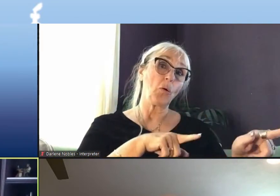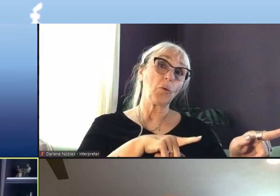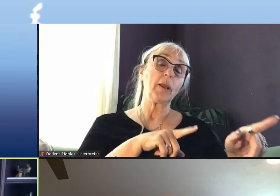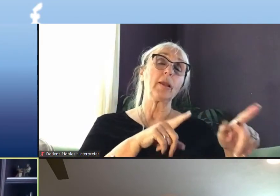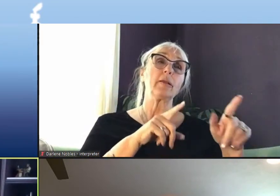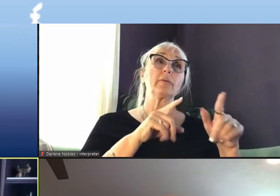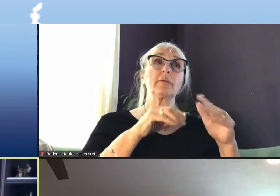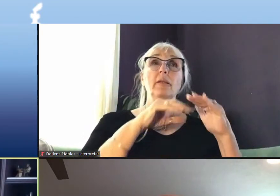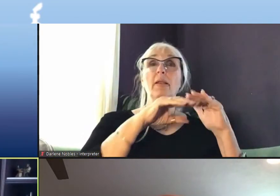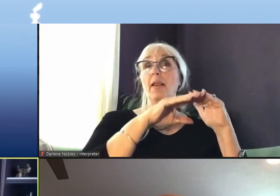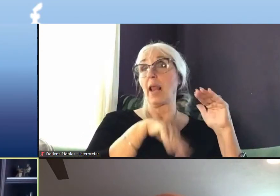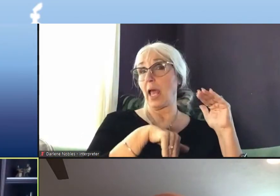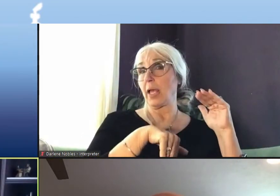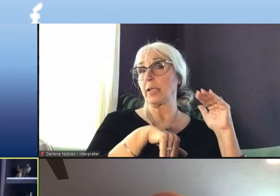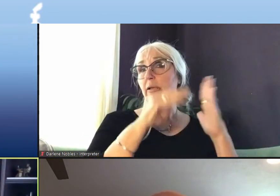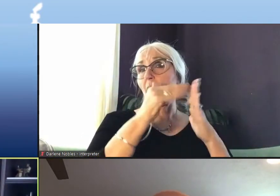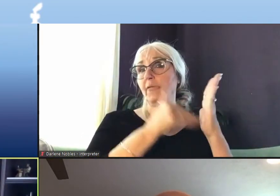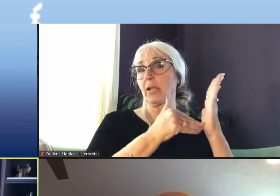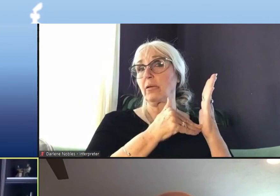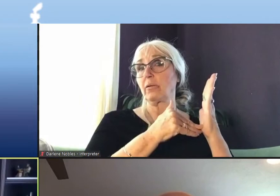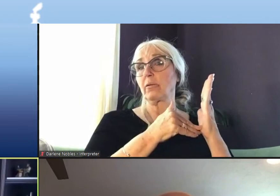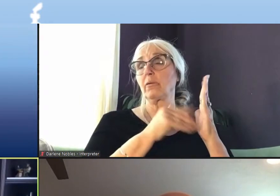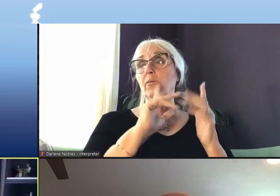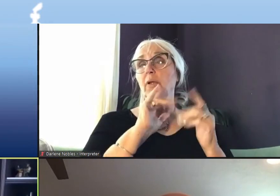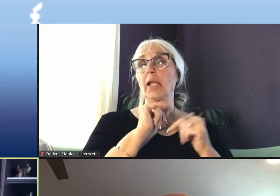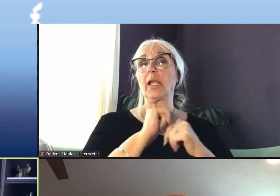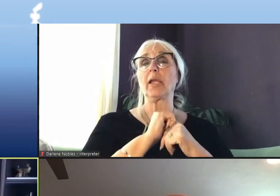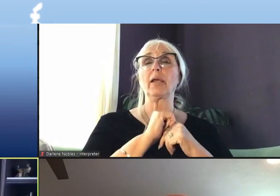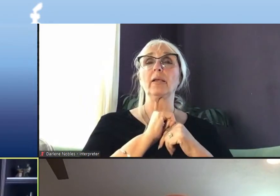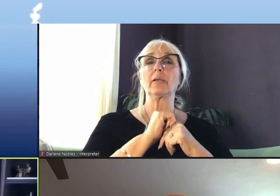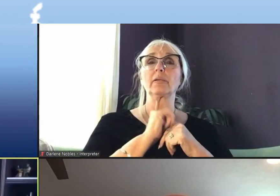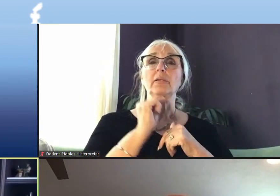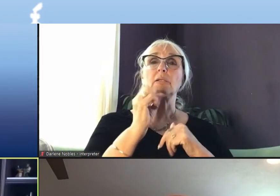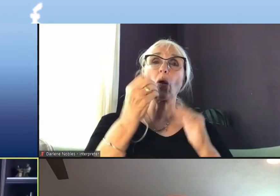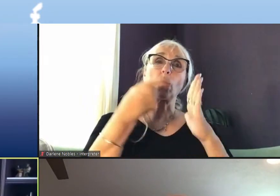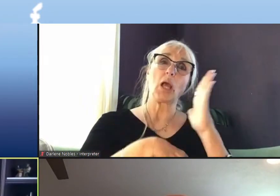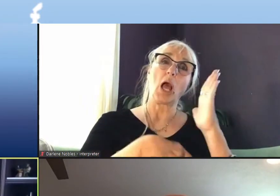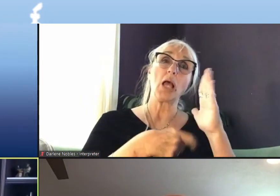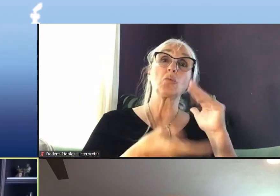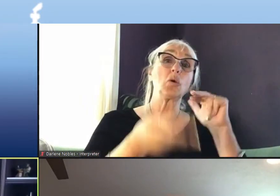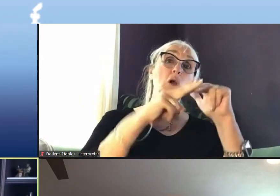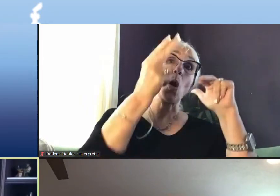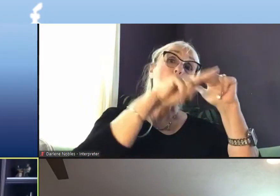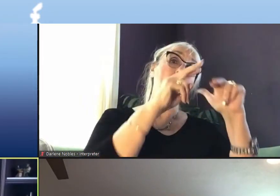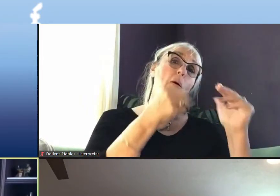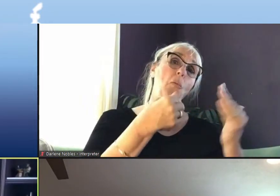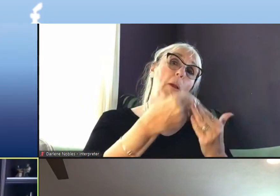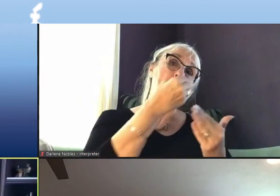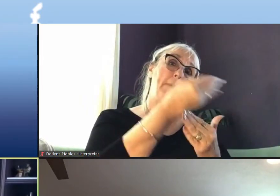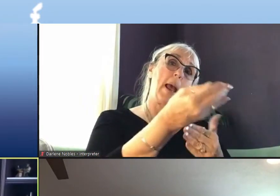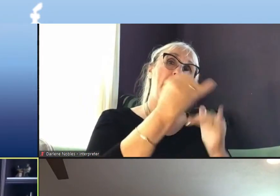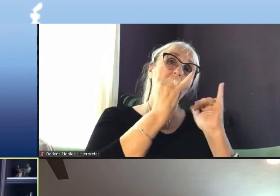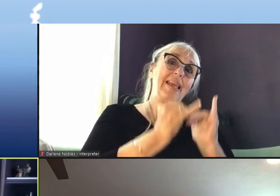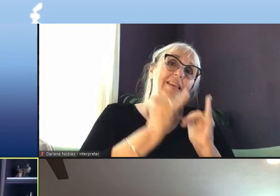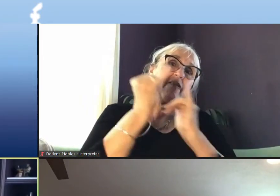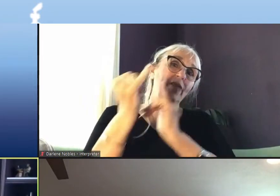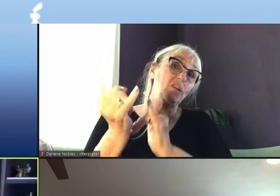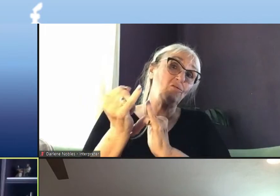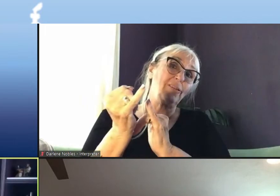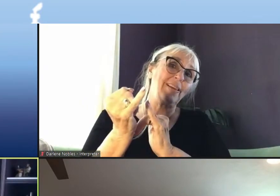much less infrequent actually. So those costs would go up if we bought them individually as